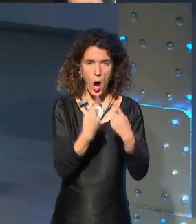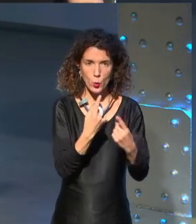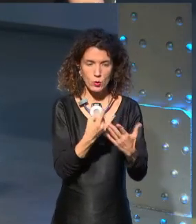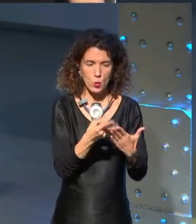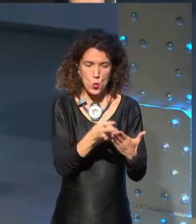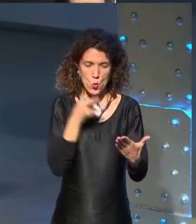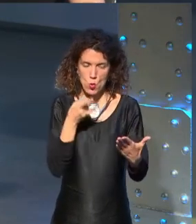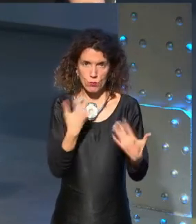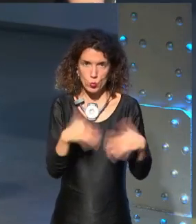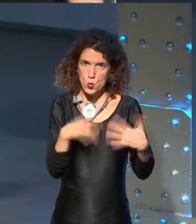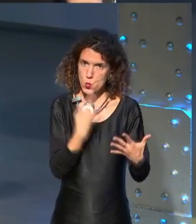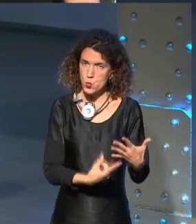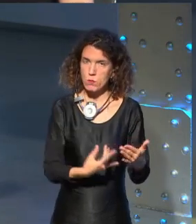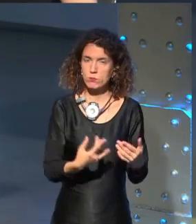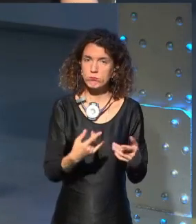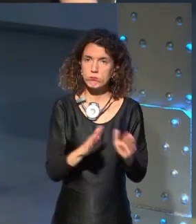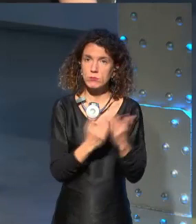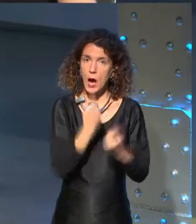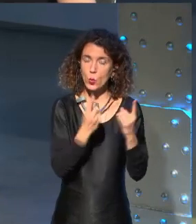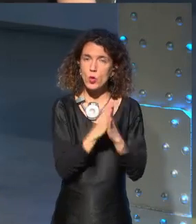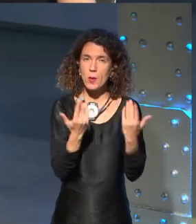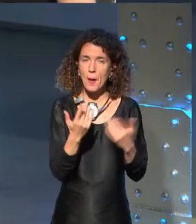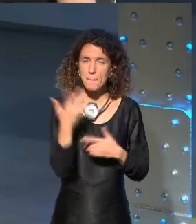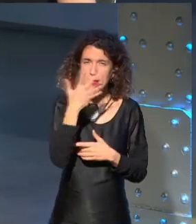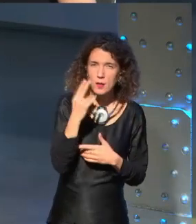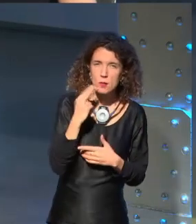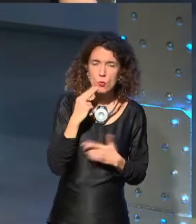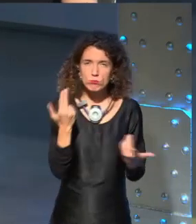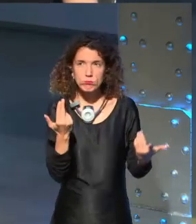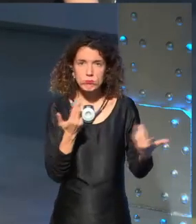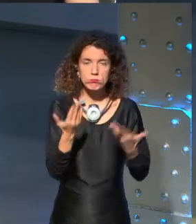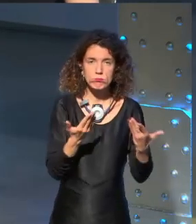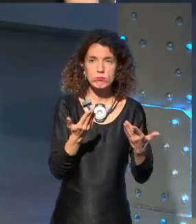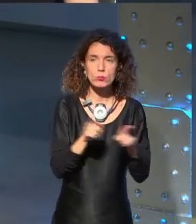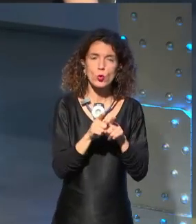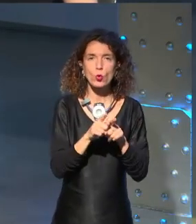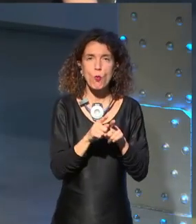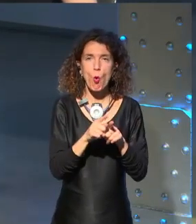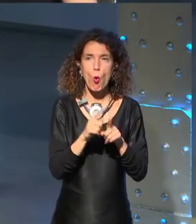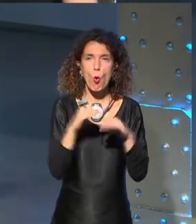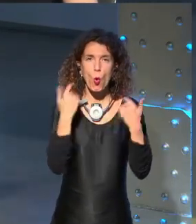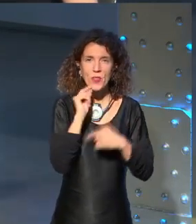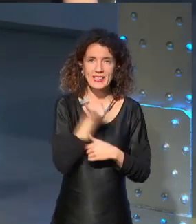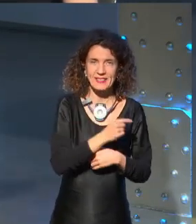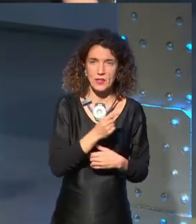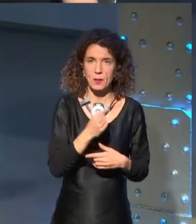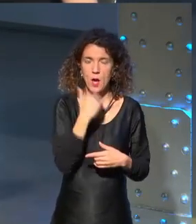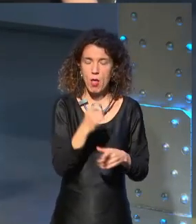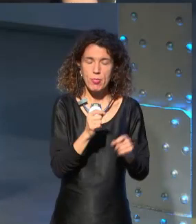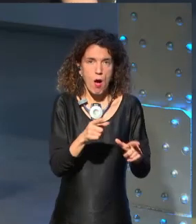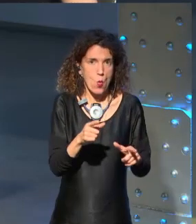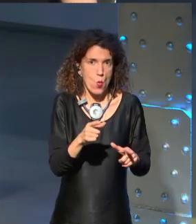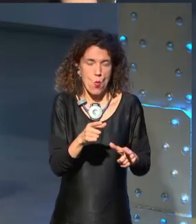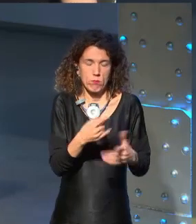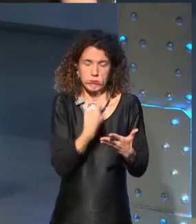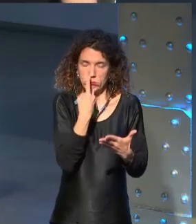that I'd rather read mystery novels, specifically detective mystery novels, than anything else. And in the course